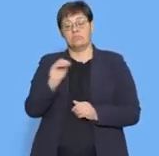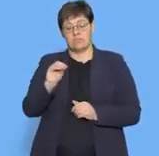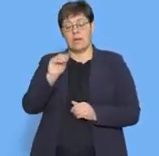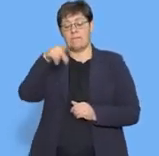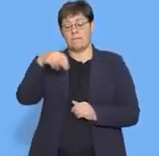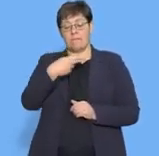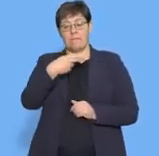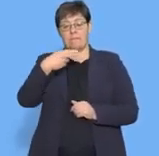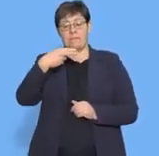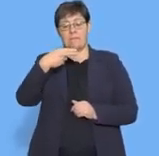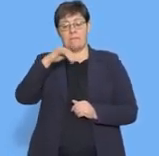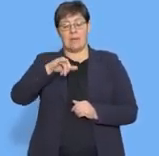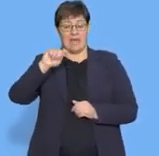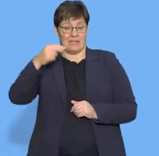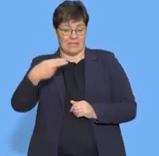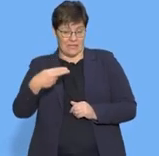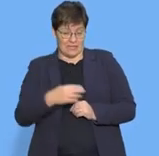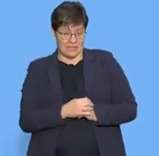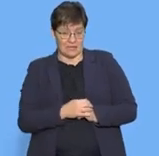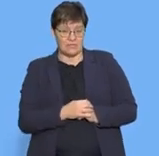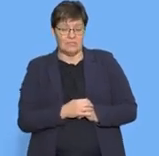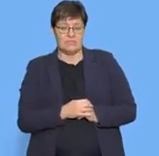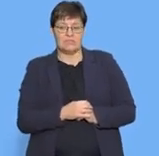we're going to use Pythagoras. And if we use